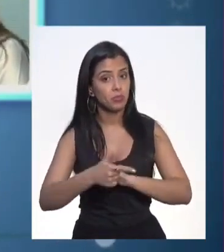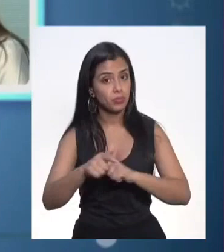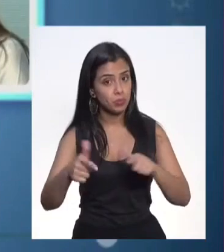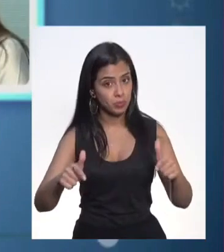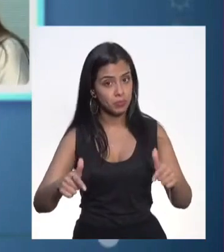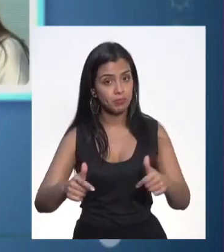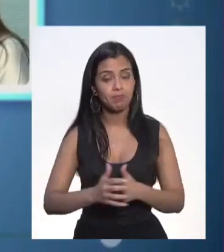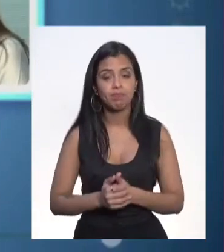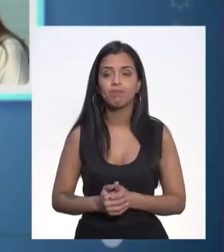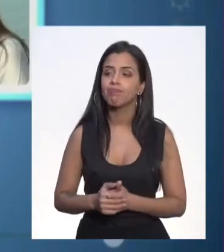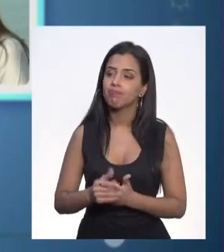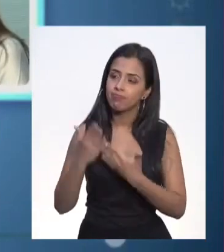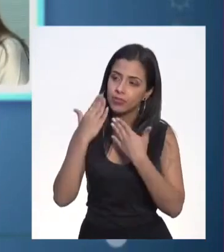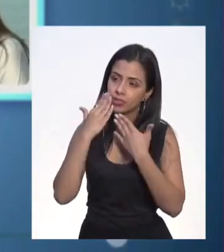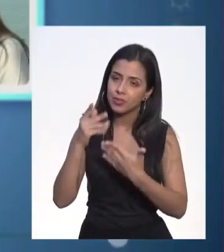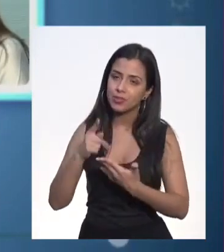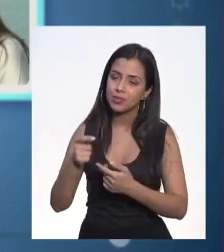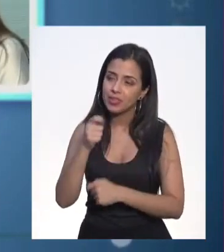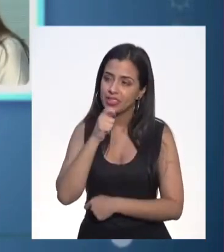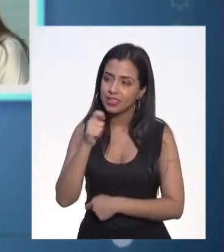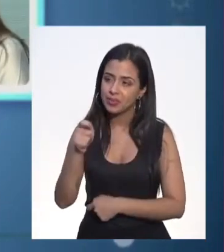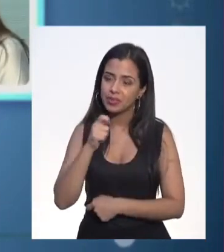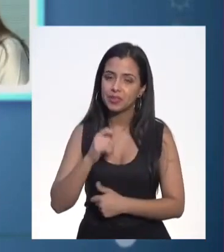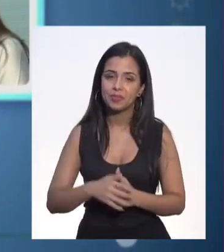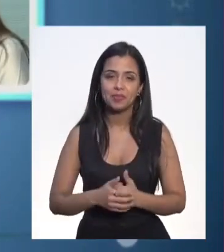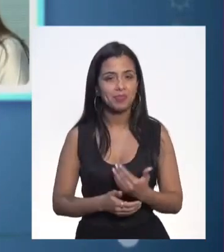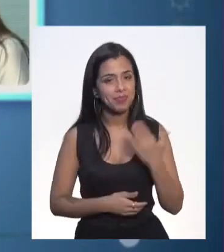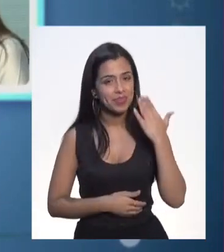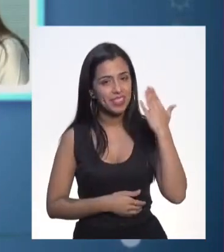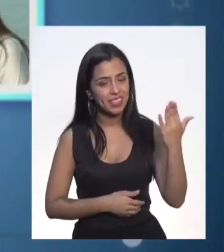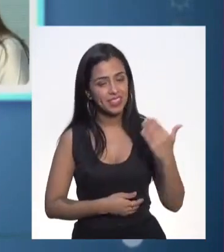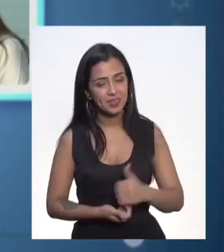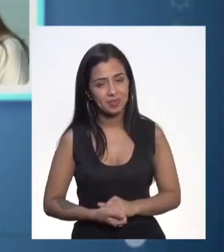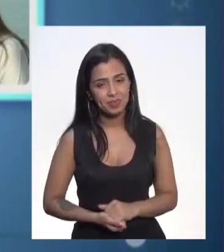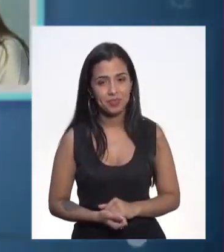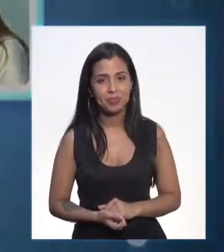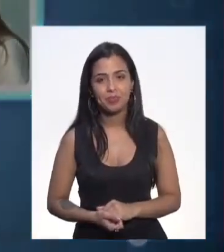Tá certo, professor. Obrigada pela entrevista. Ok, eu que agradeço.